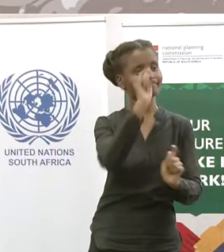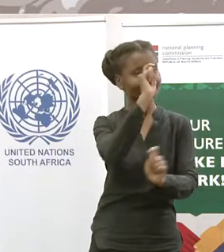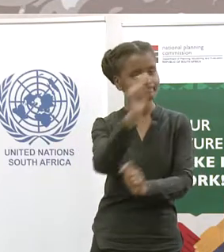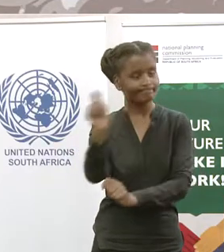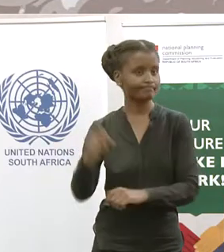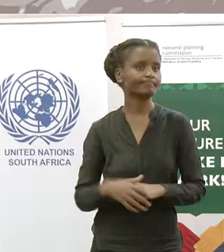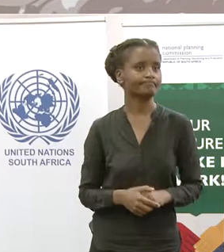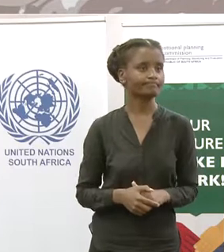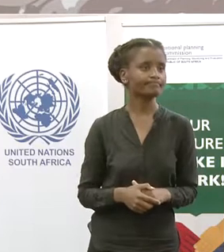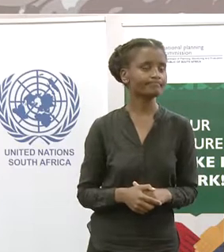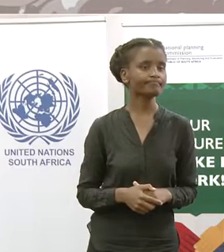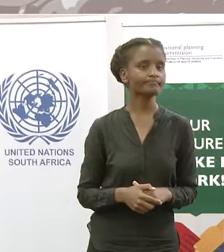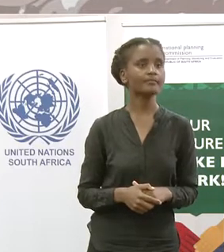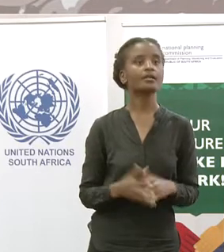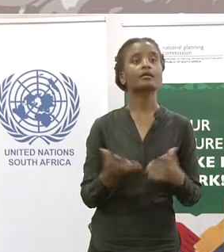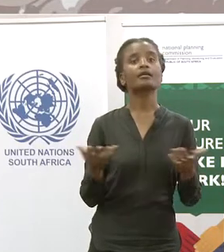Just to get